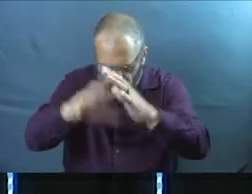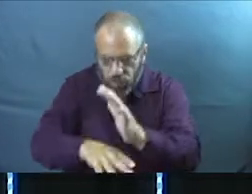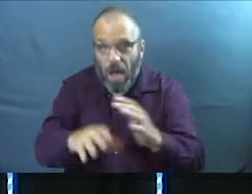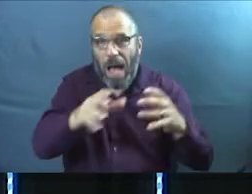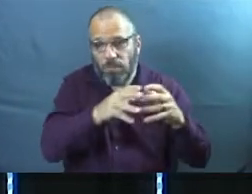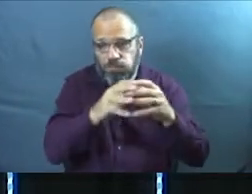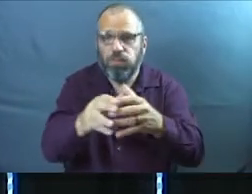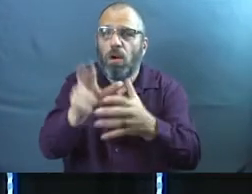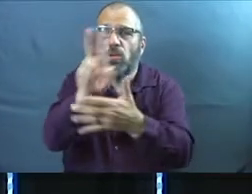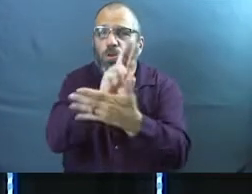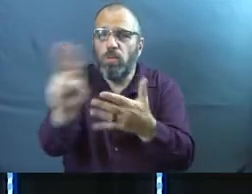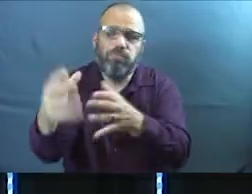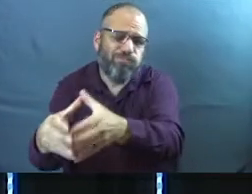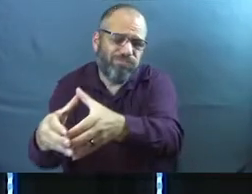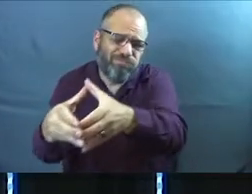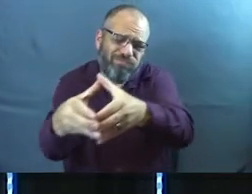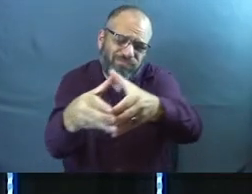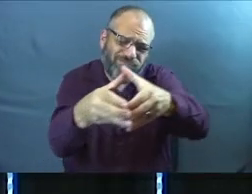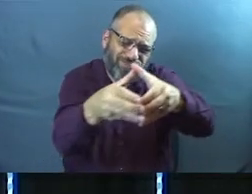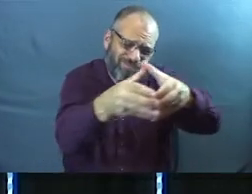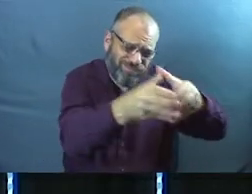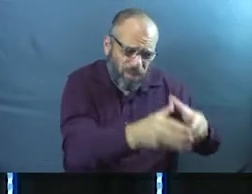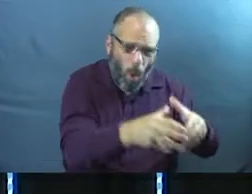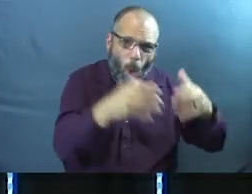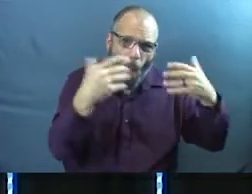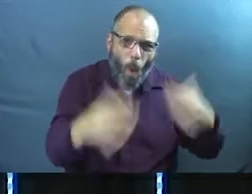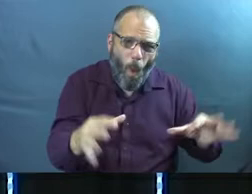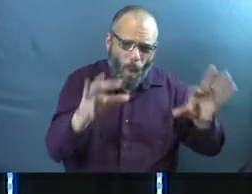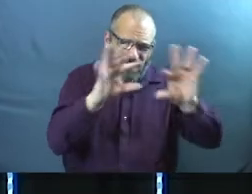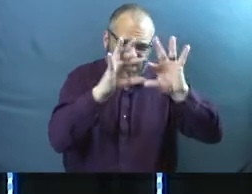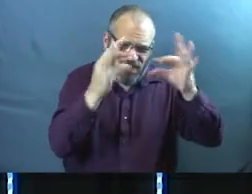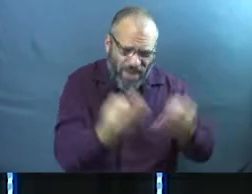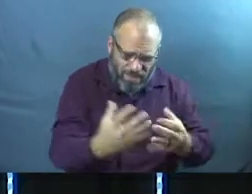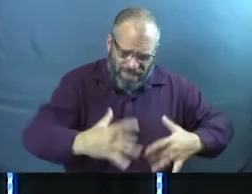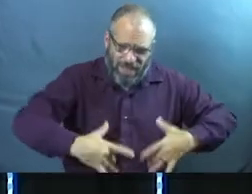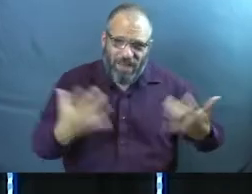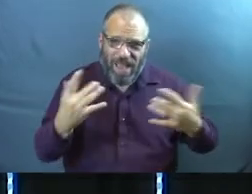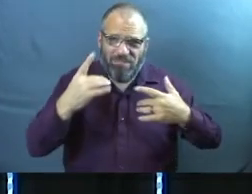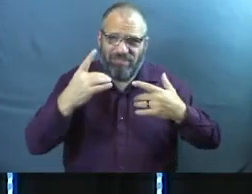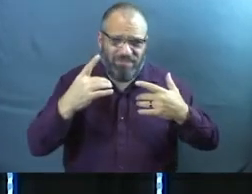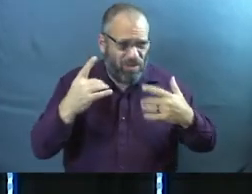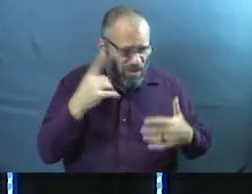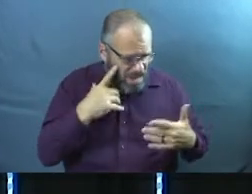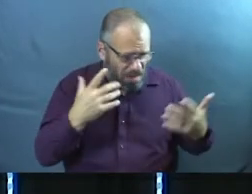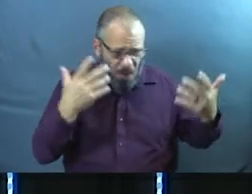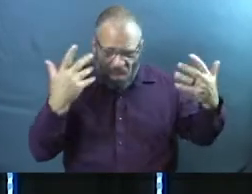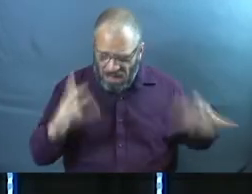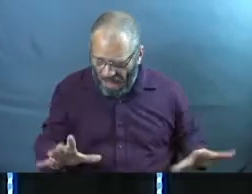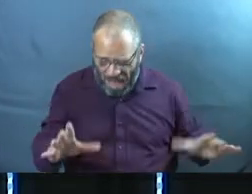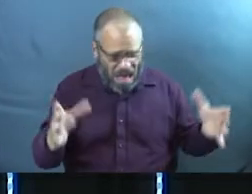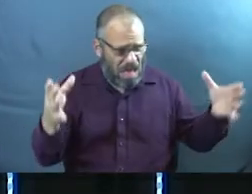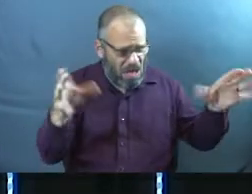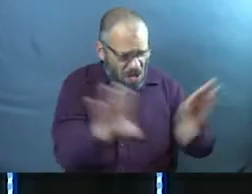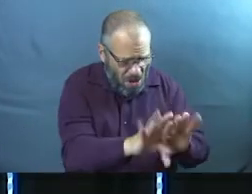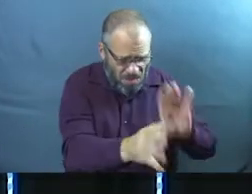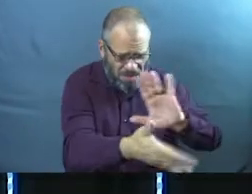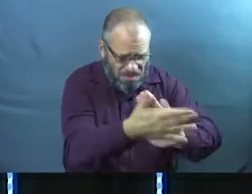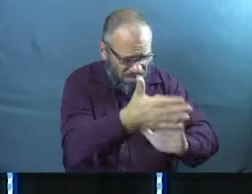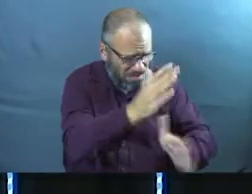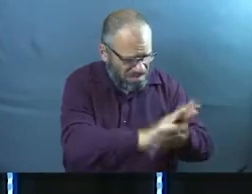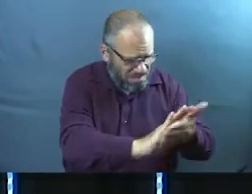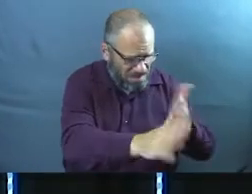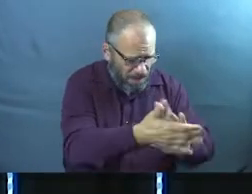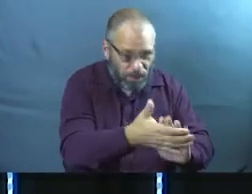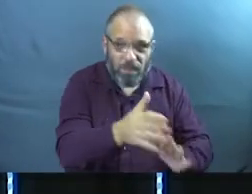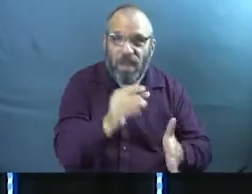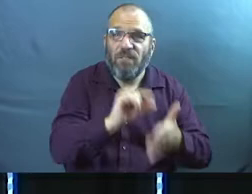caravan 2 weeks back. And it's been this whole big family event that they've had. And you think, well, now this is closed up. And here's what